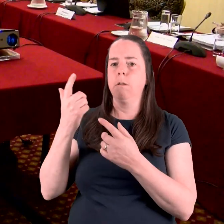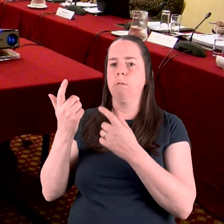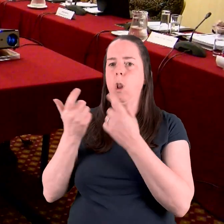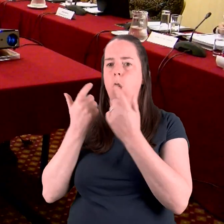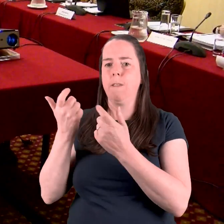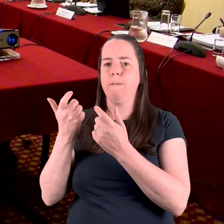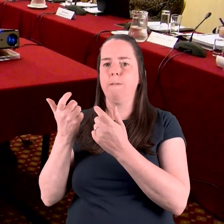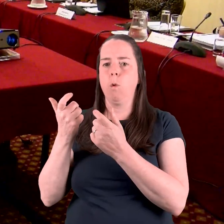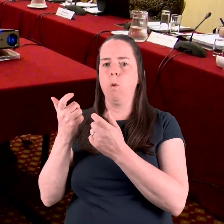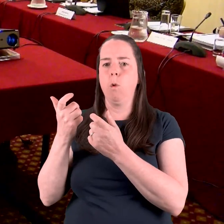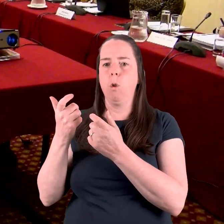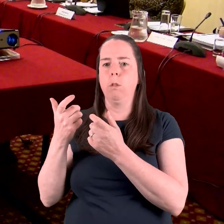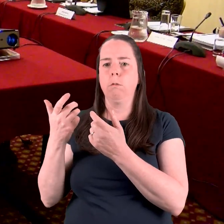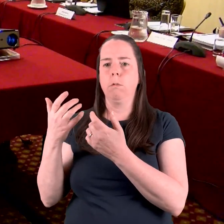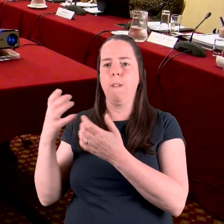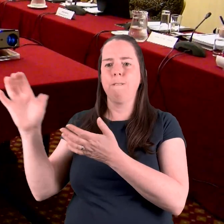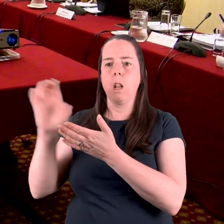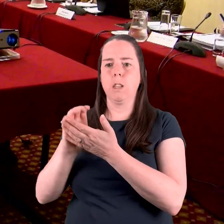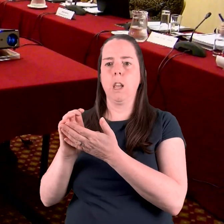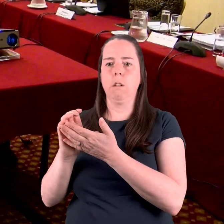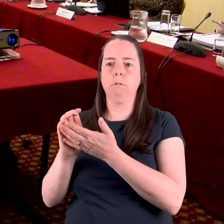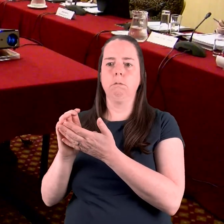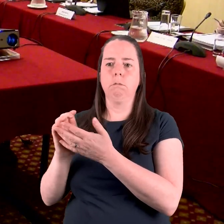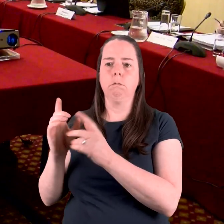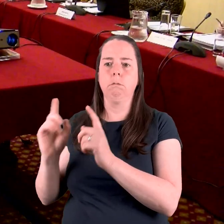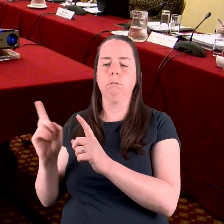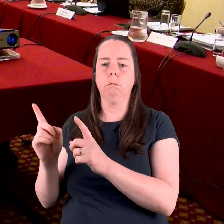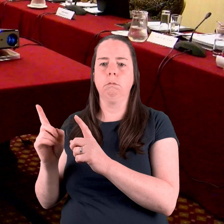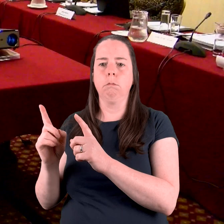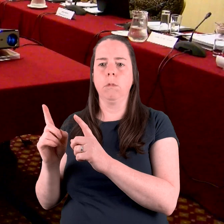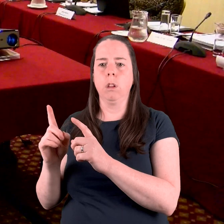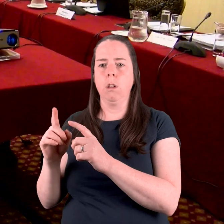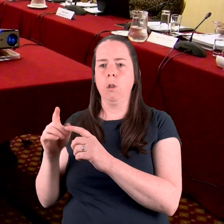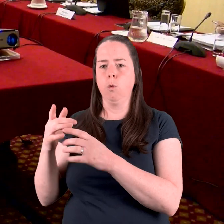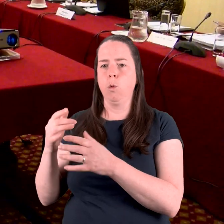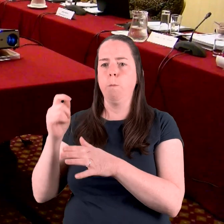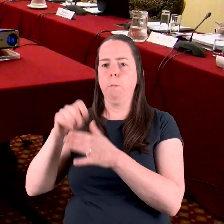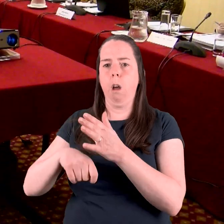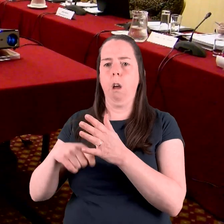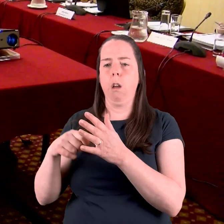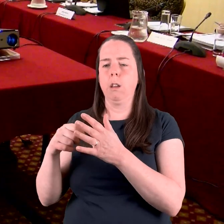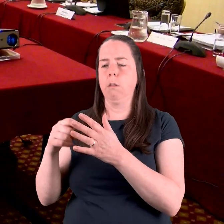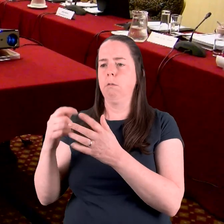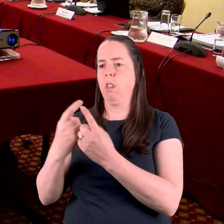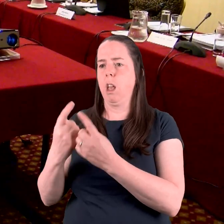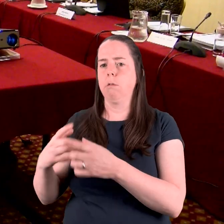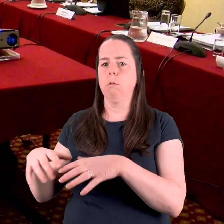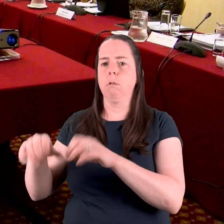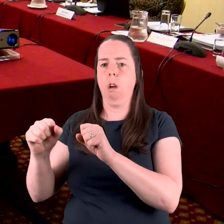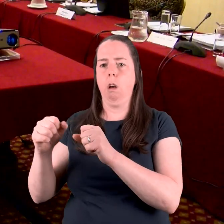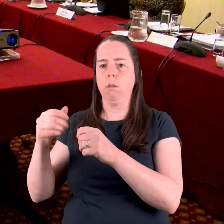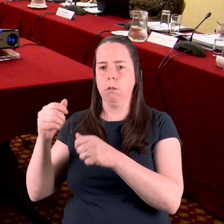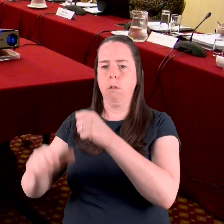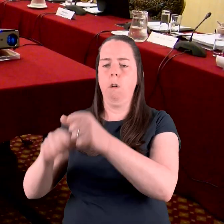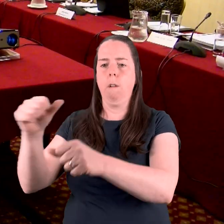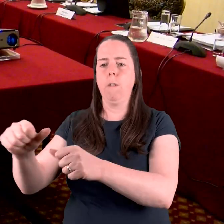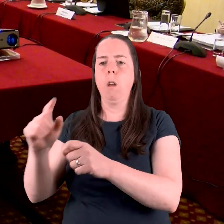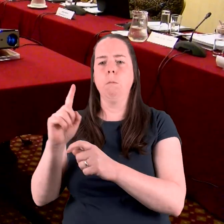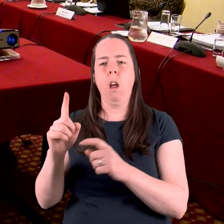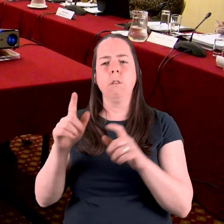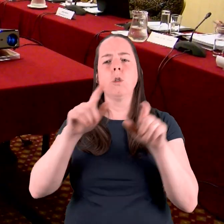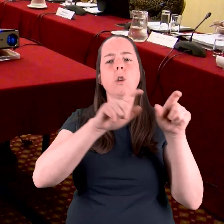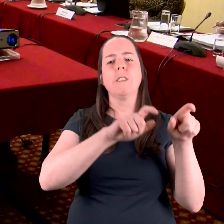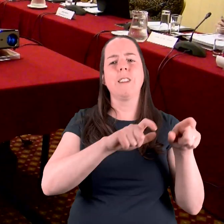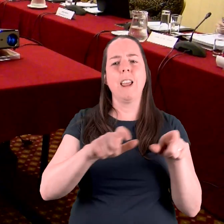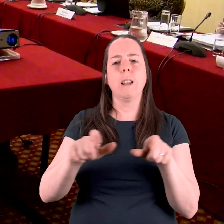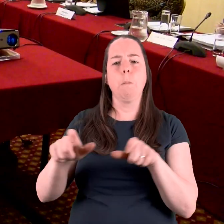know, because we always look for mainstream funding after getting innovative sort of funding to